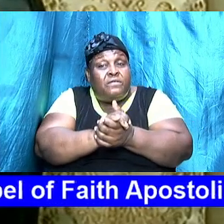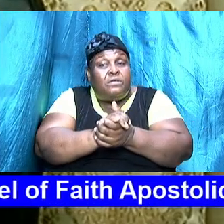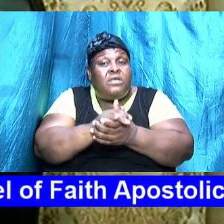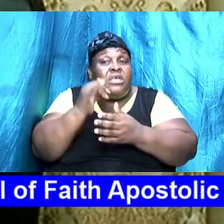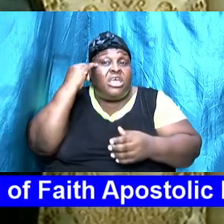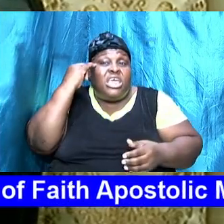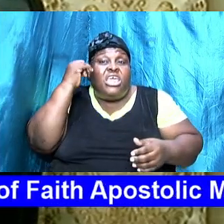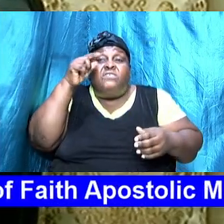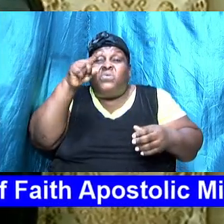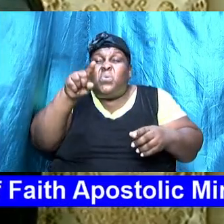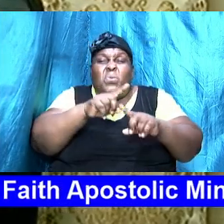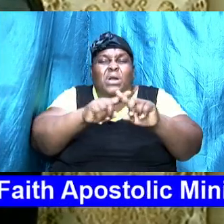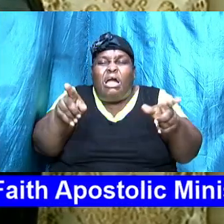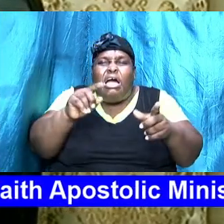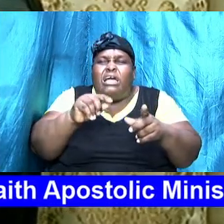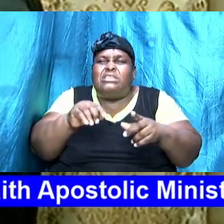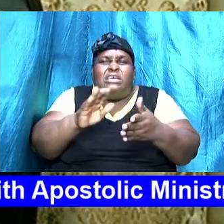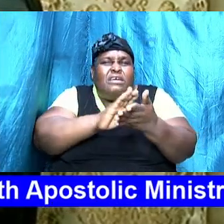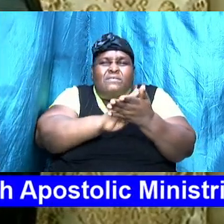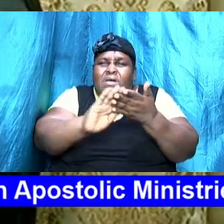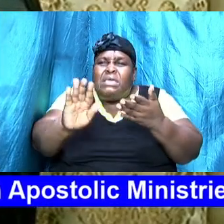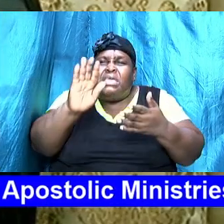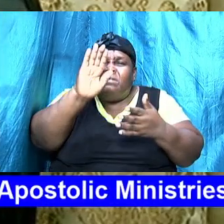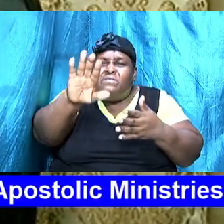you cannot forgive your spouse,